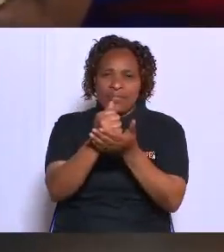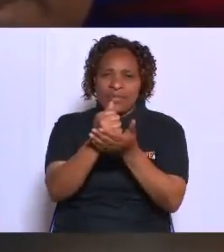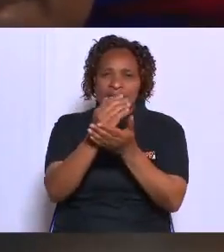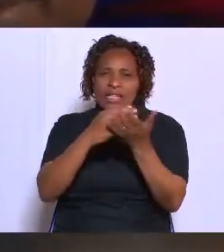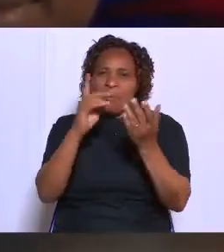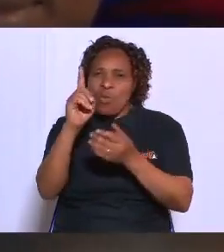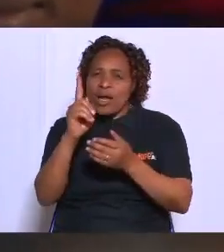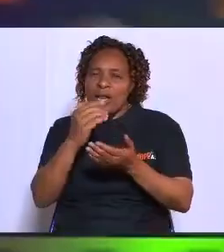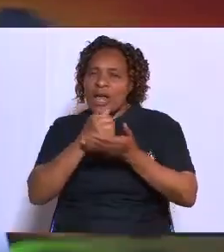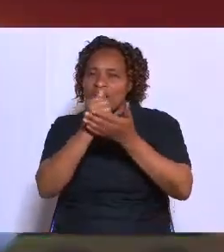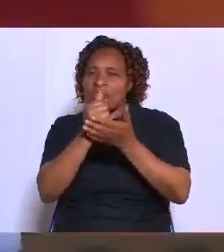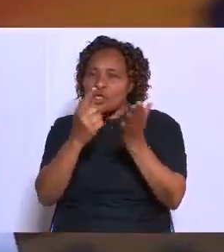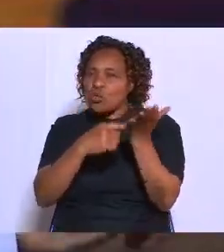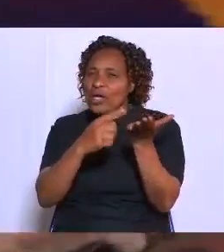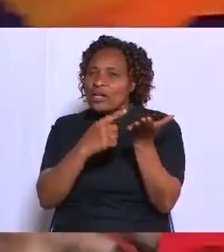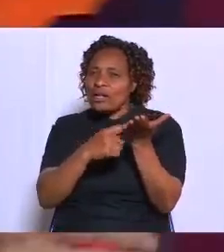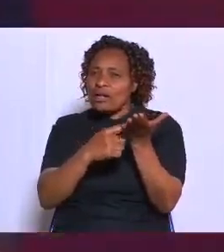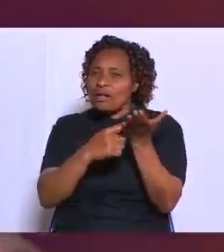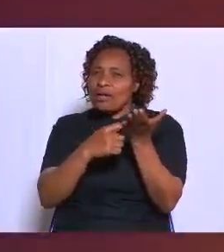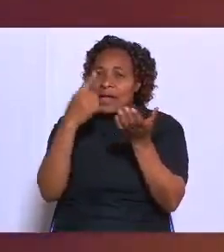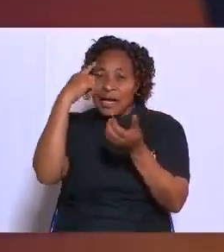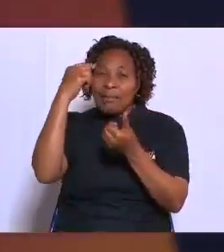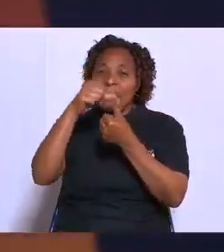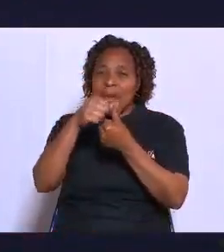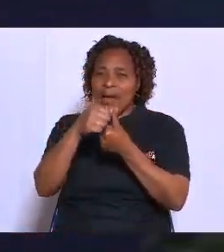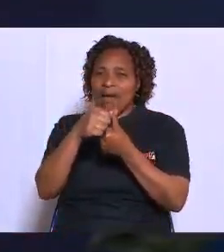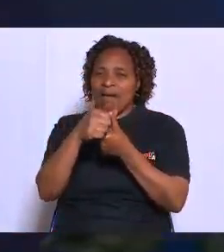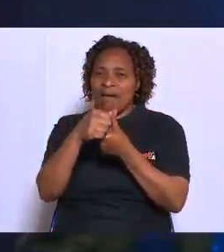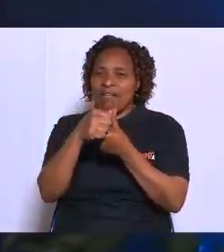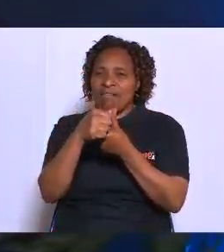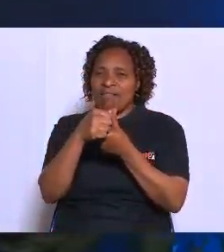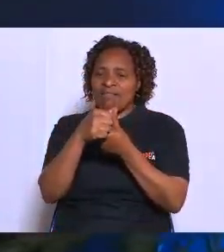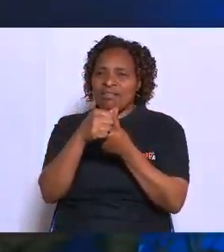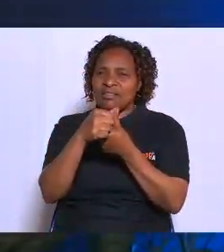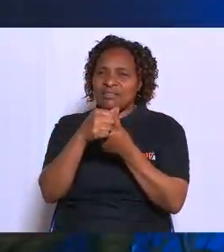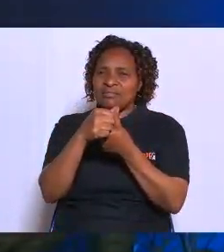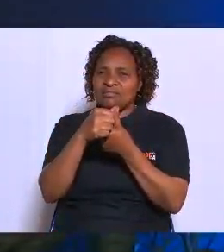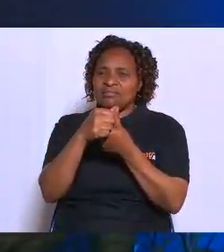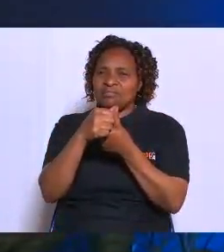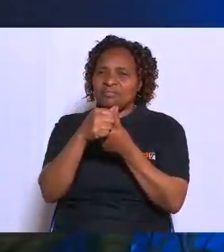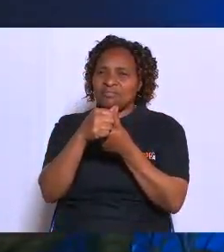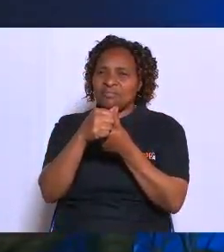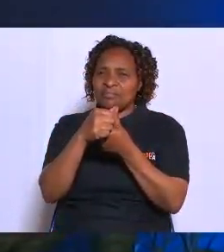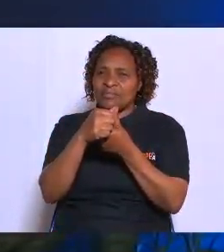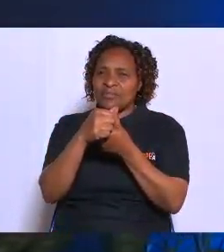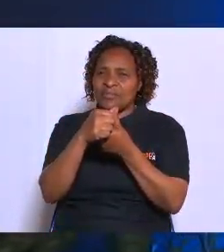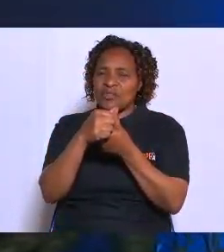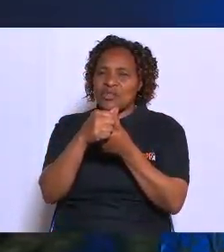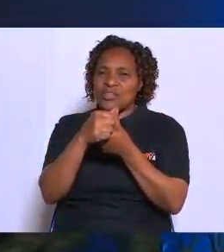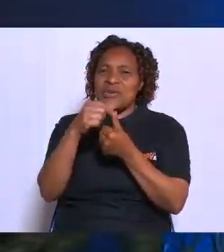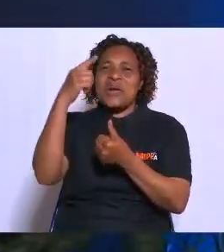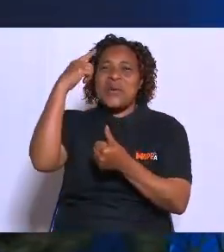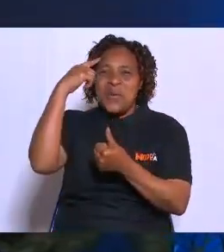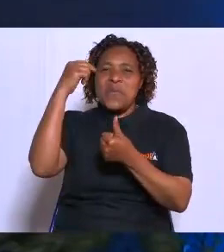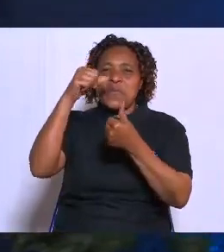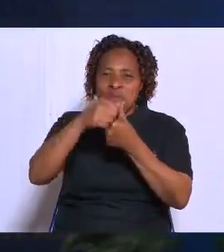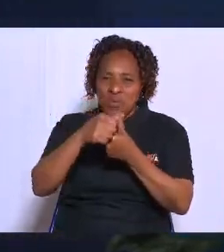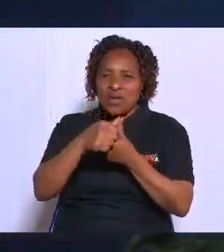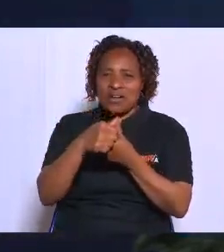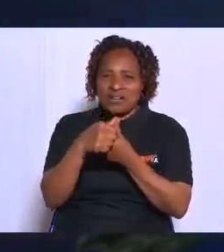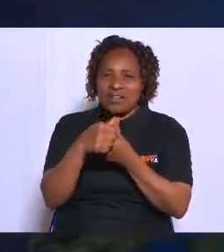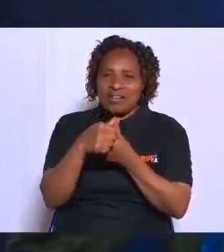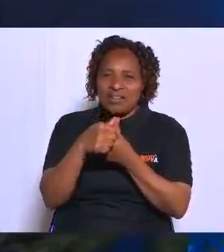somebody from the first row so I can hear what's the what's the word David for us in Swahili um